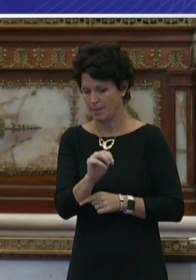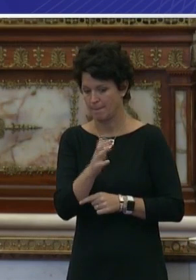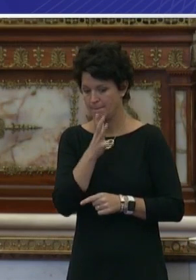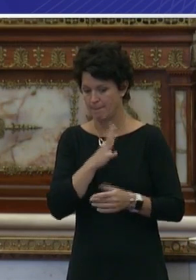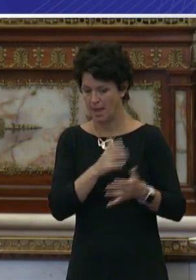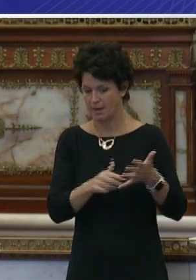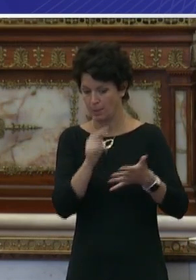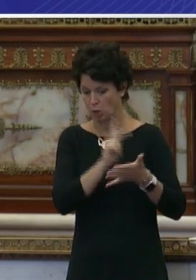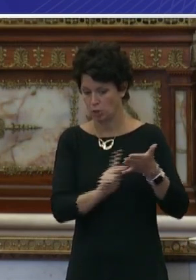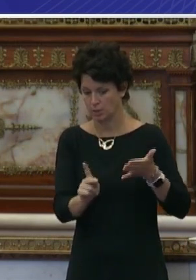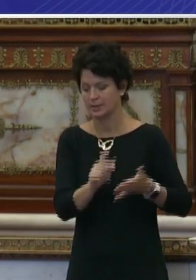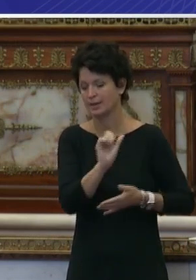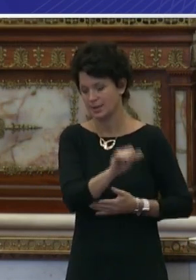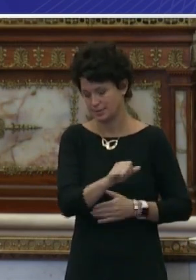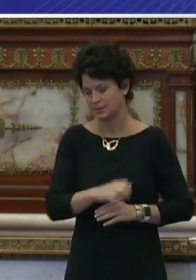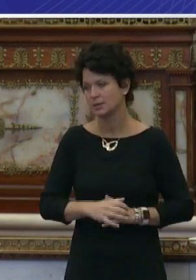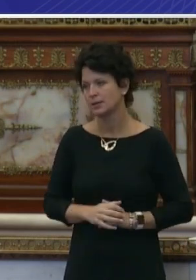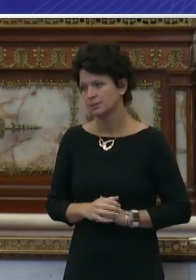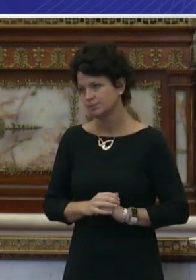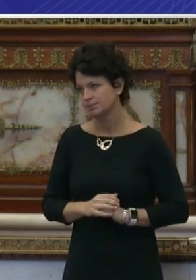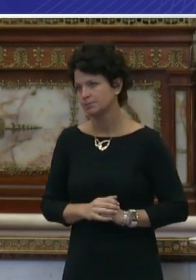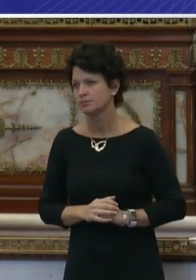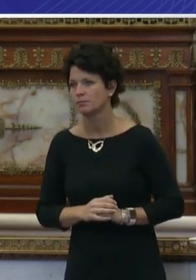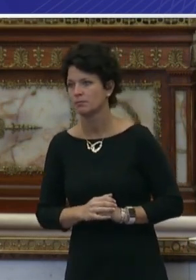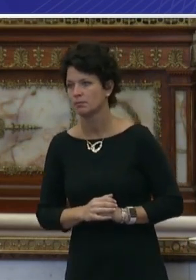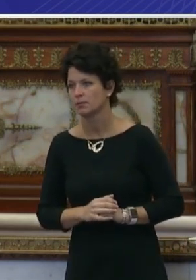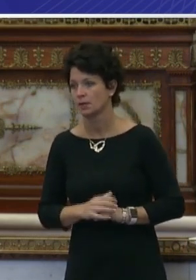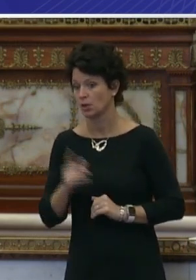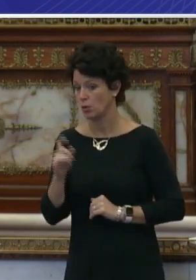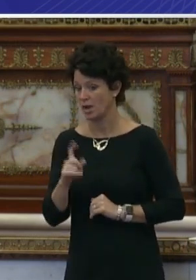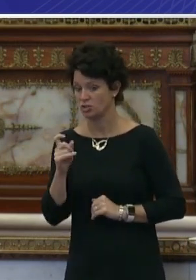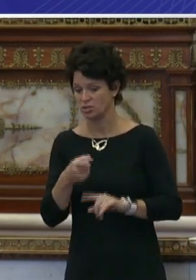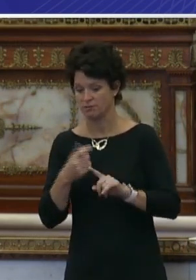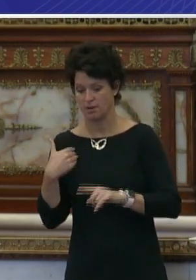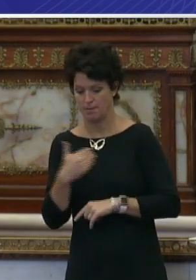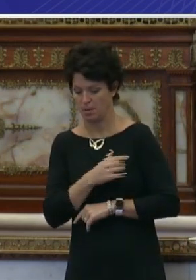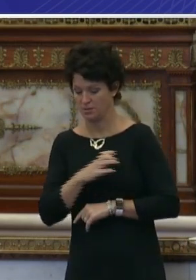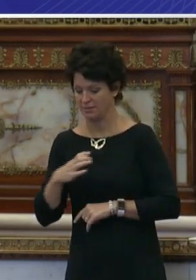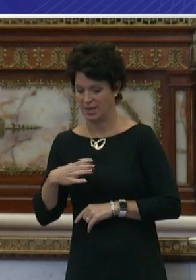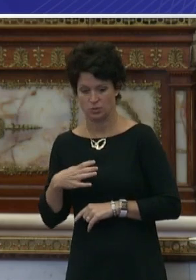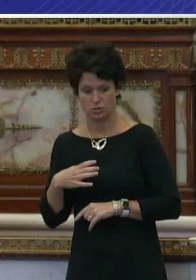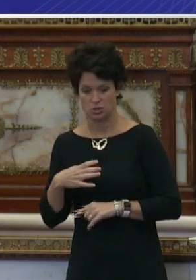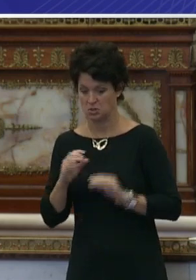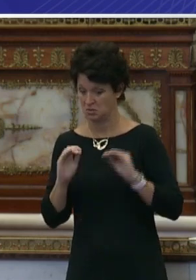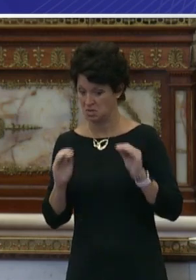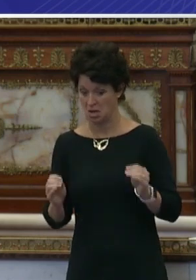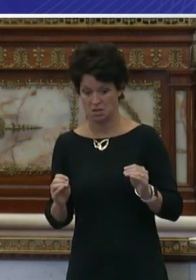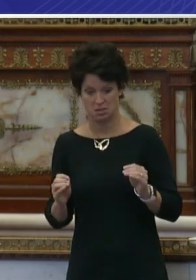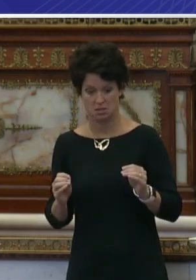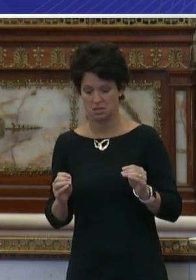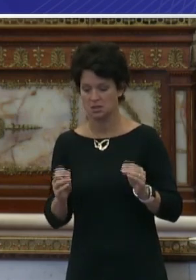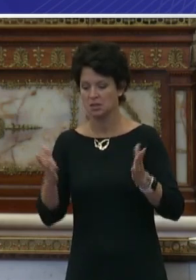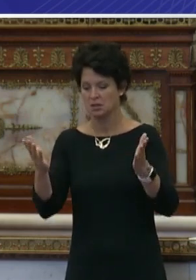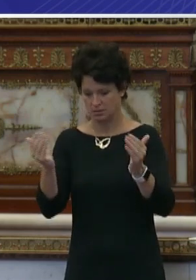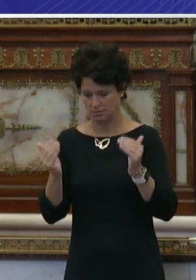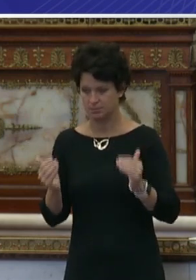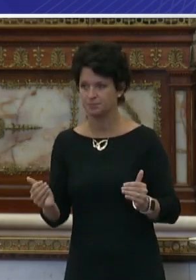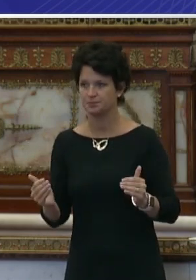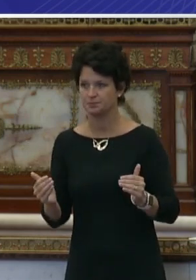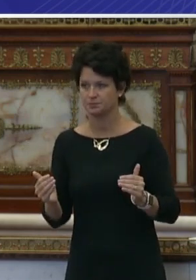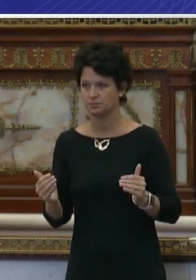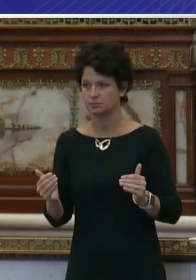Okay. Yes. And so unless there are any questions from members of council, and seeing none, if